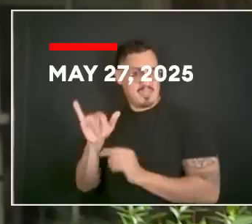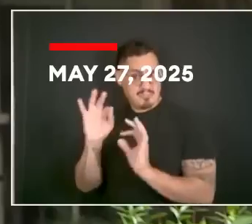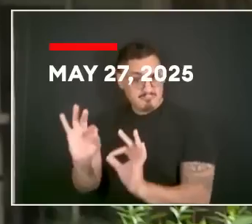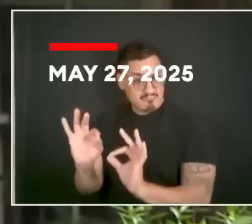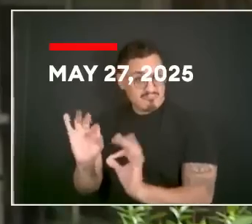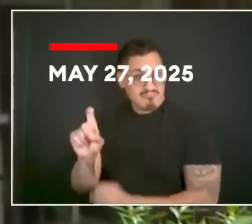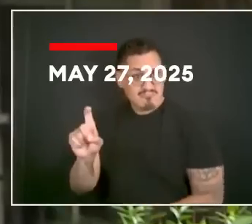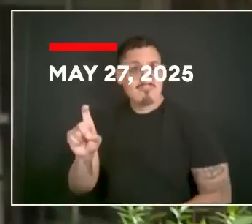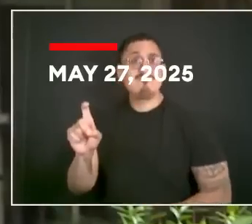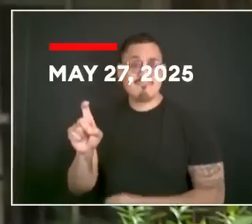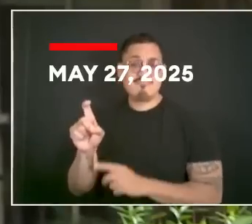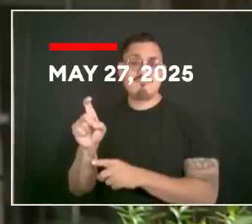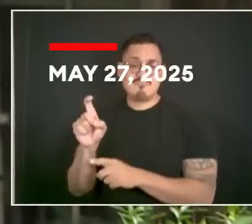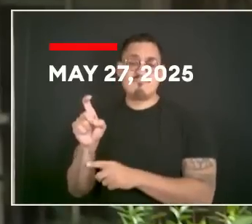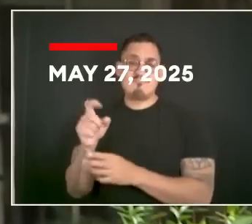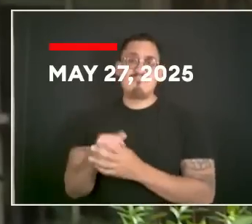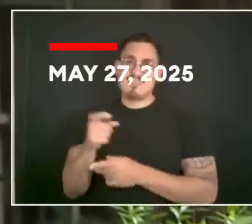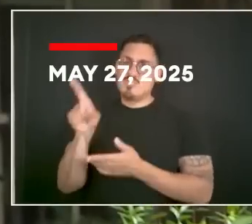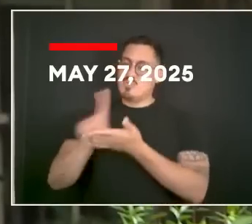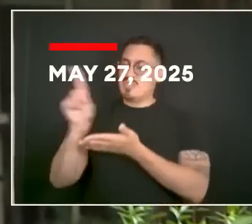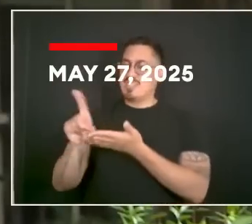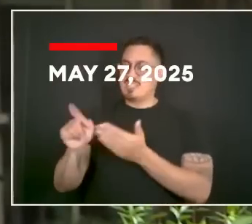I should do a weekly show, Randy.